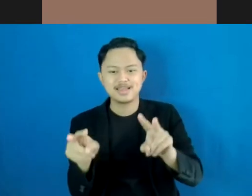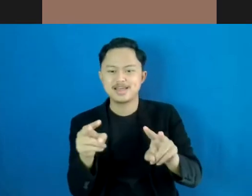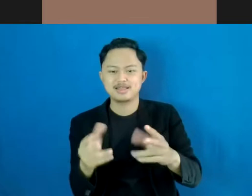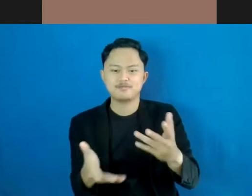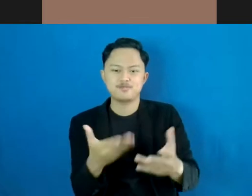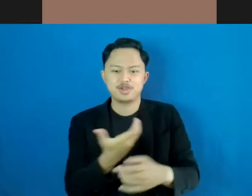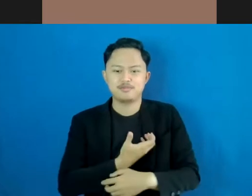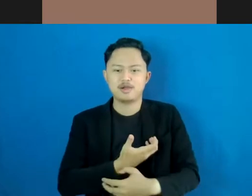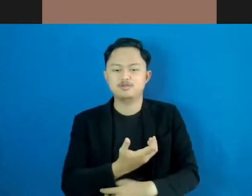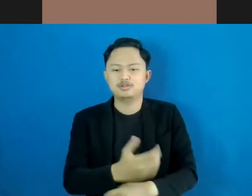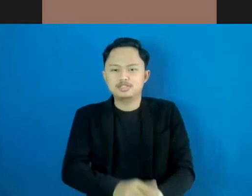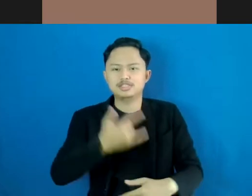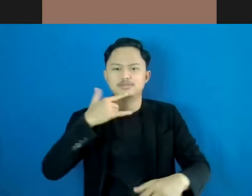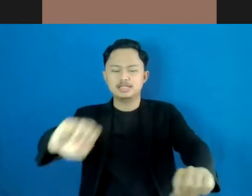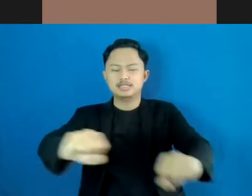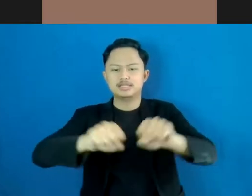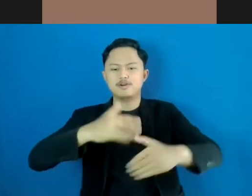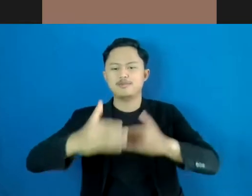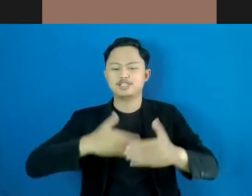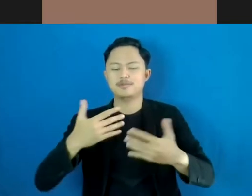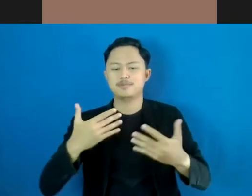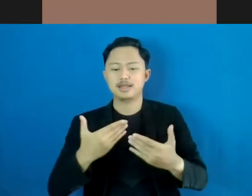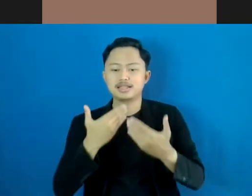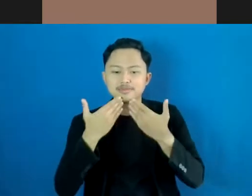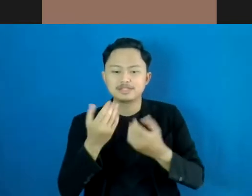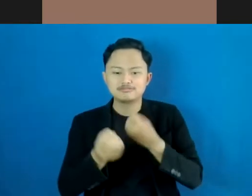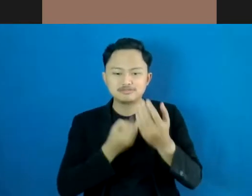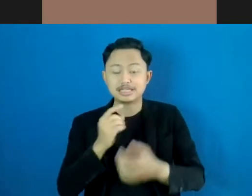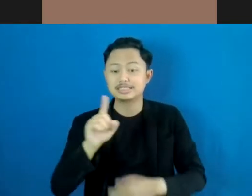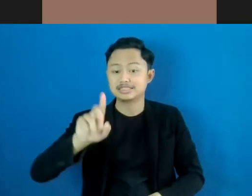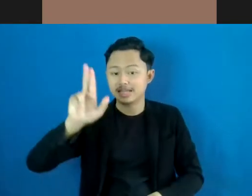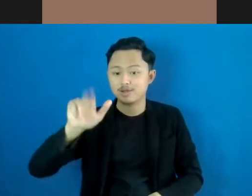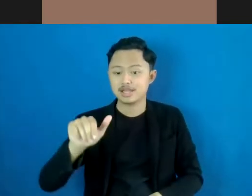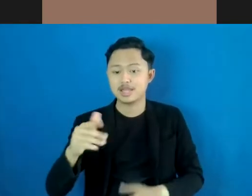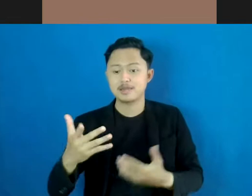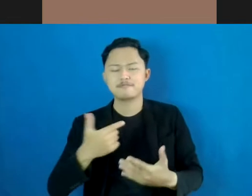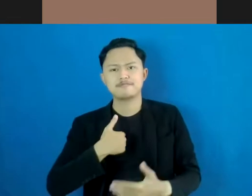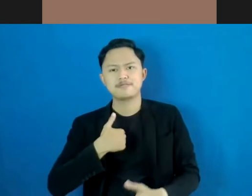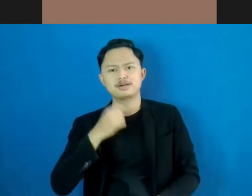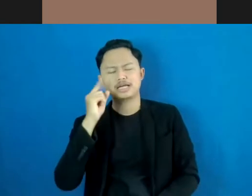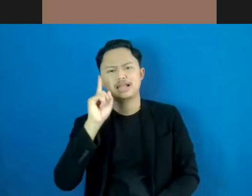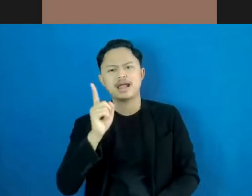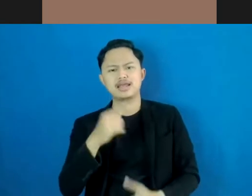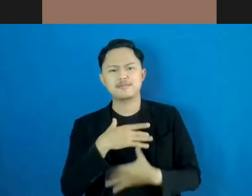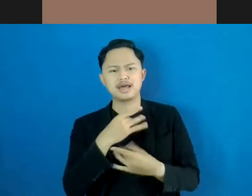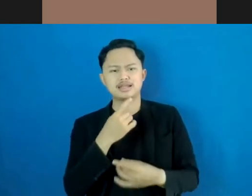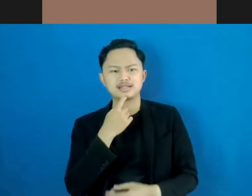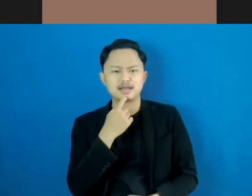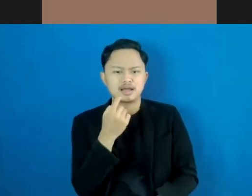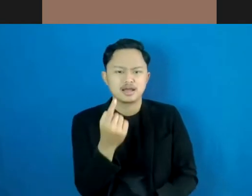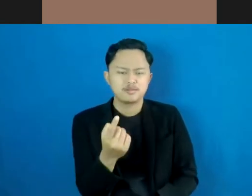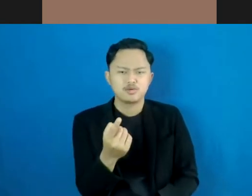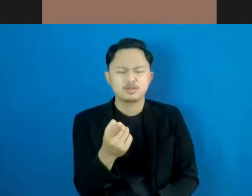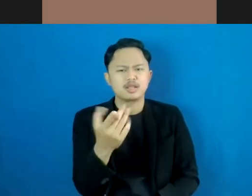to see the operation there. So thanks for the invitation. But one more question that I found interesting for you, that you prefer